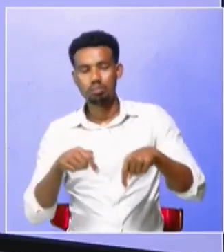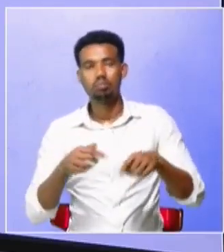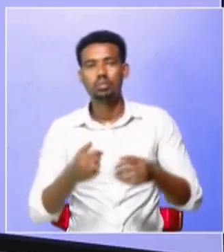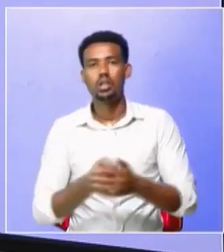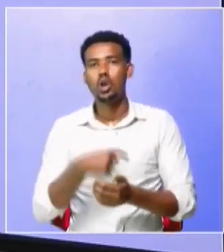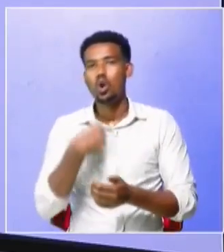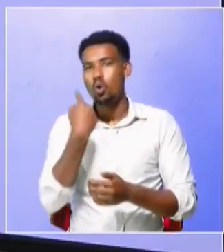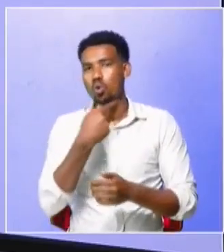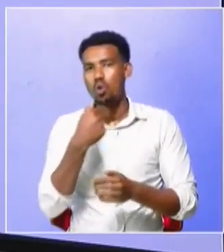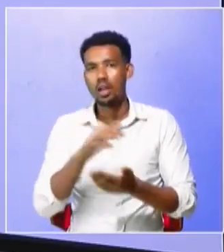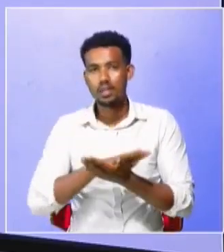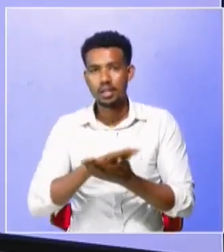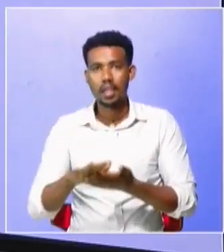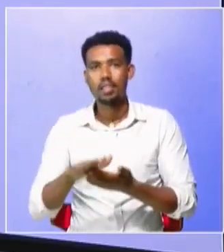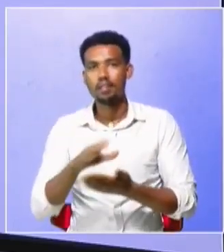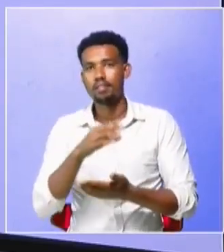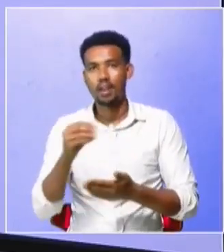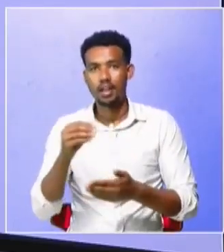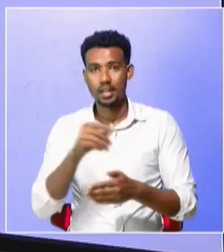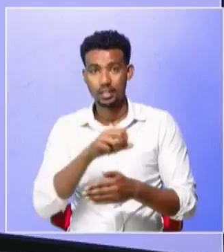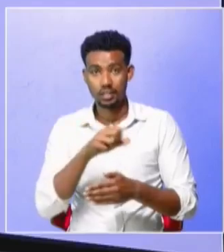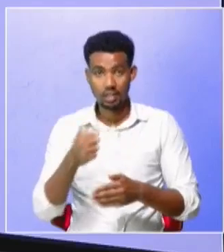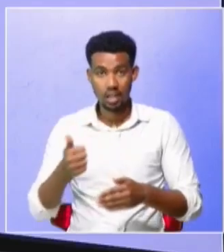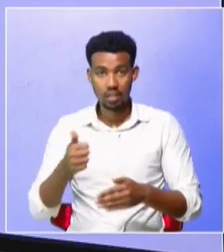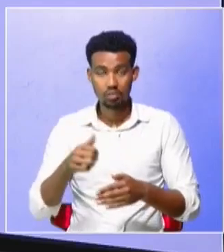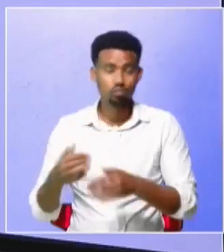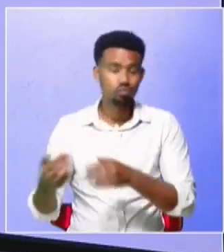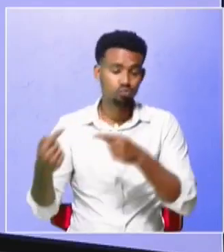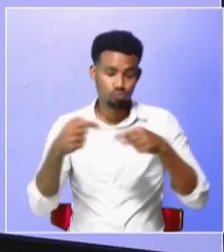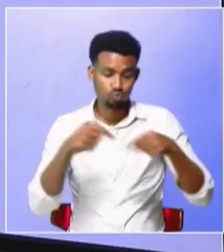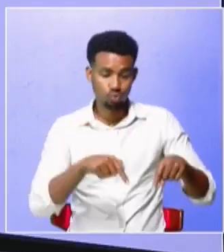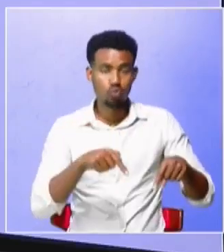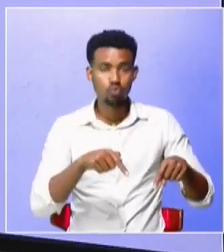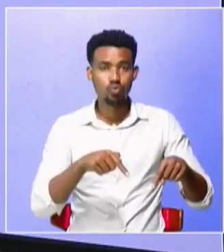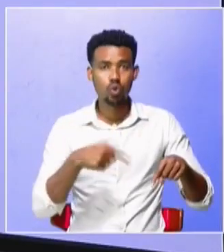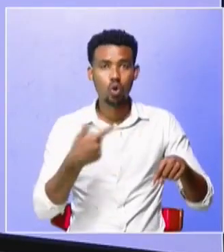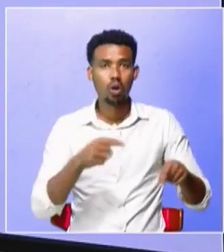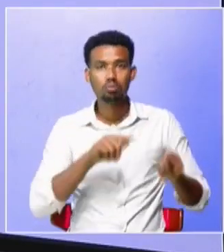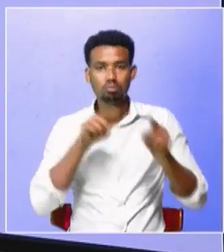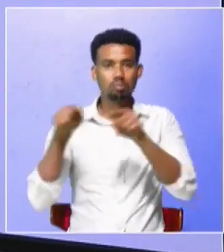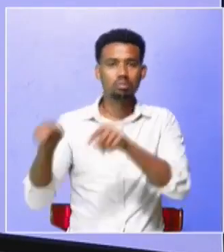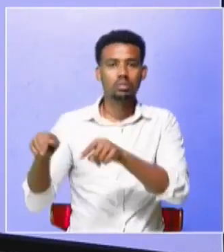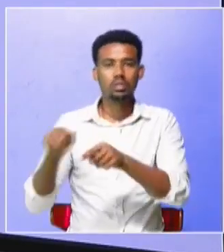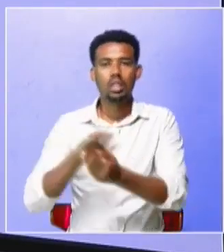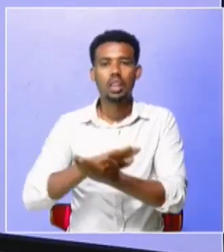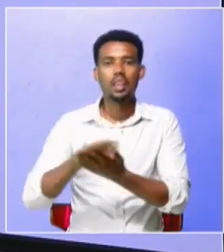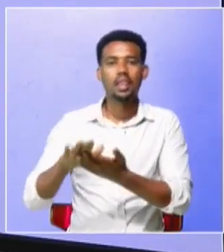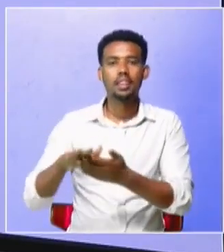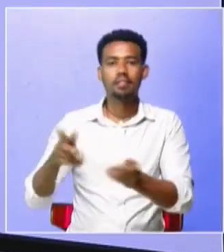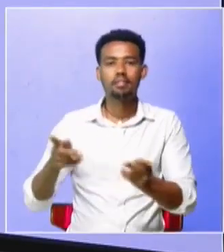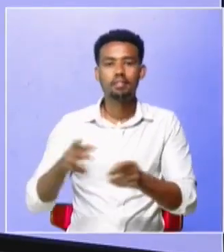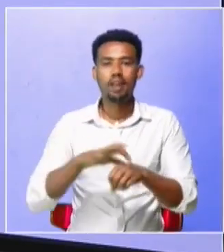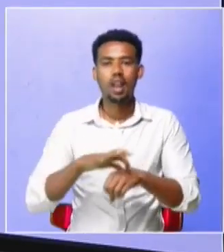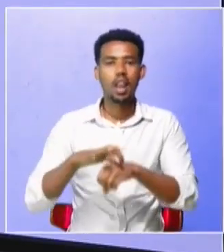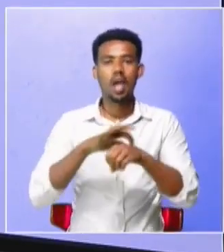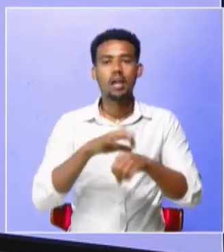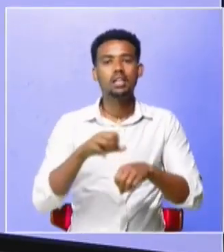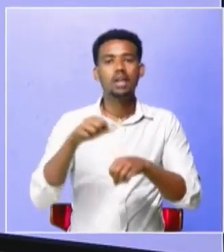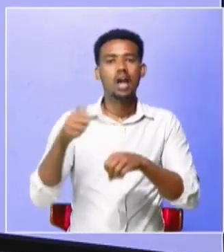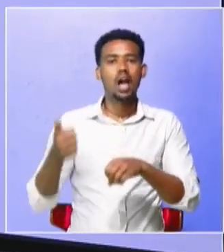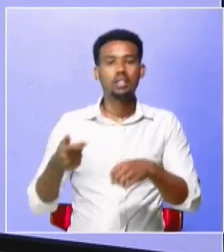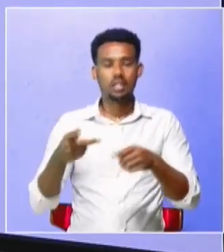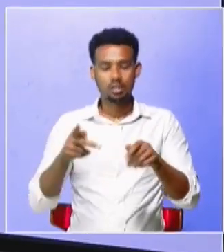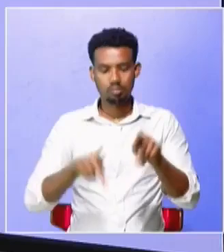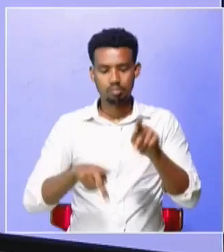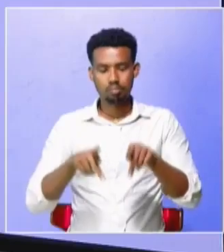are native, but they are people who move from their native lands to other places to live. They